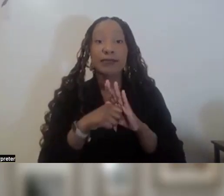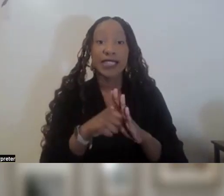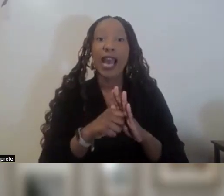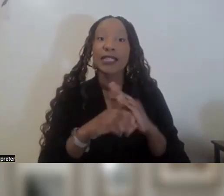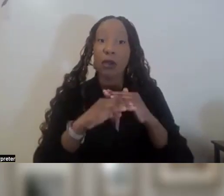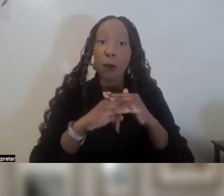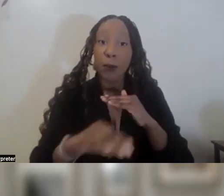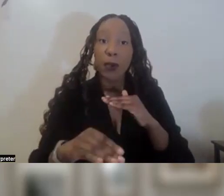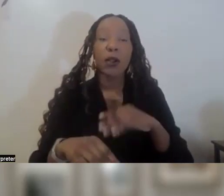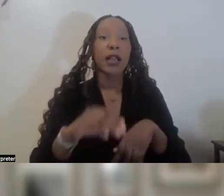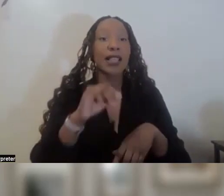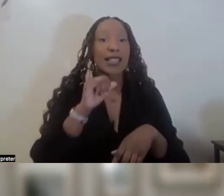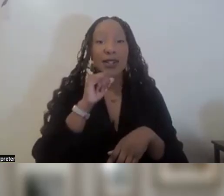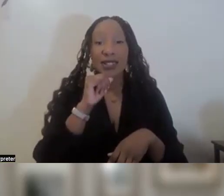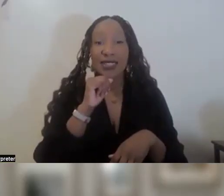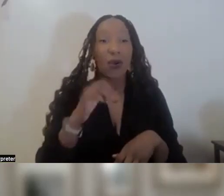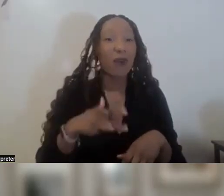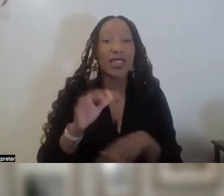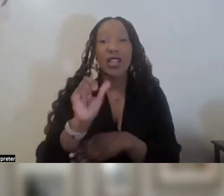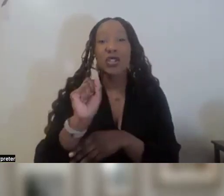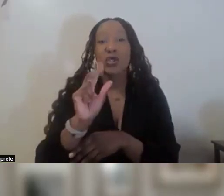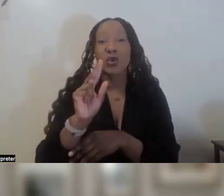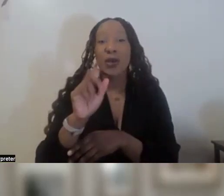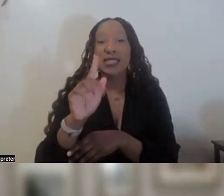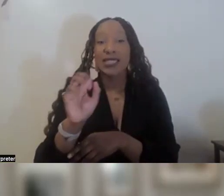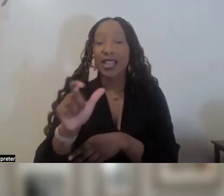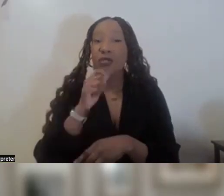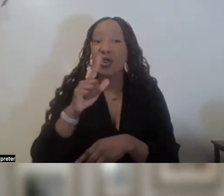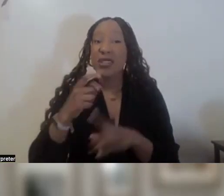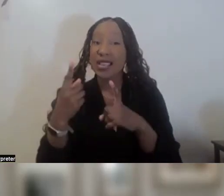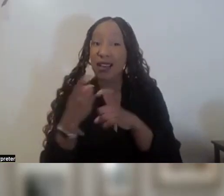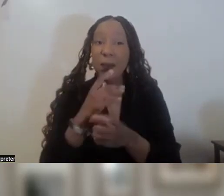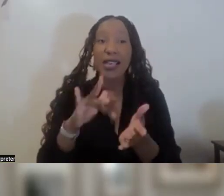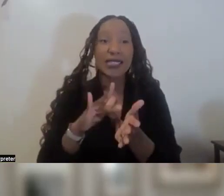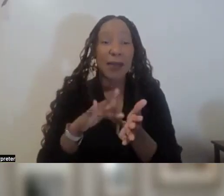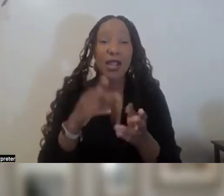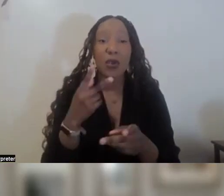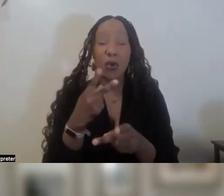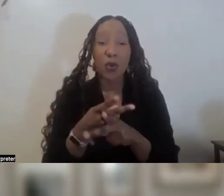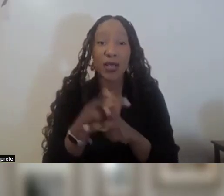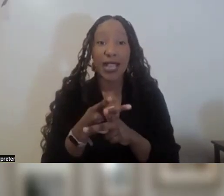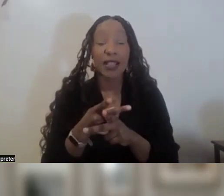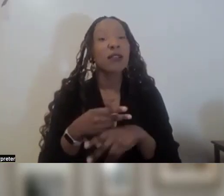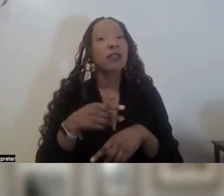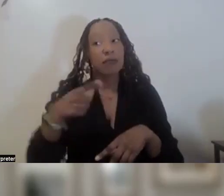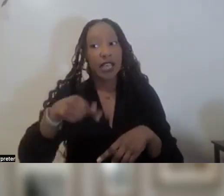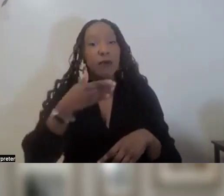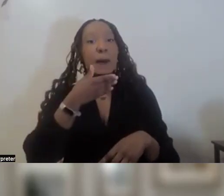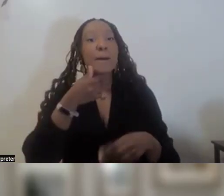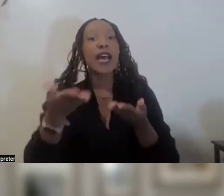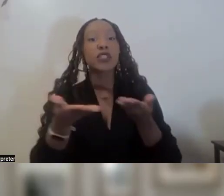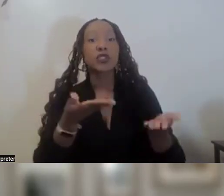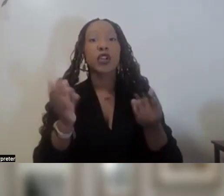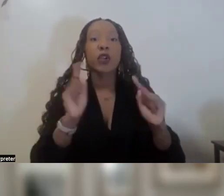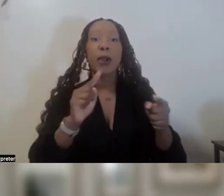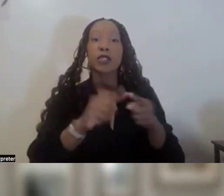And as Dr. Bazran mentioned, they're not in need of higher, more complex medical care. And they would be best served by going to a treatment center